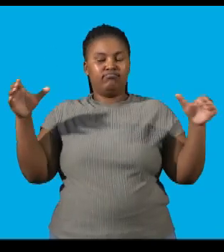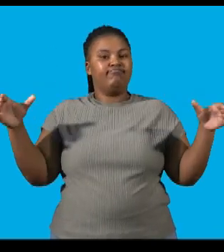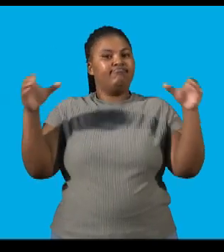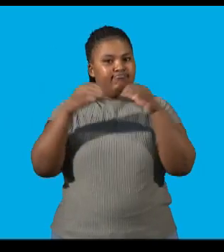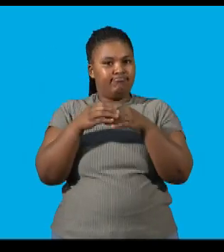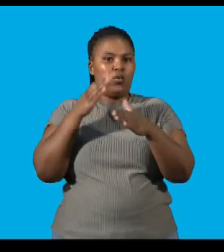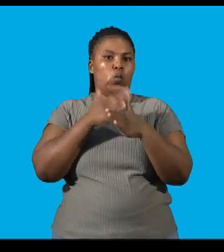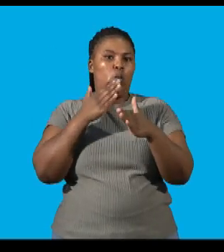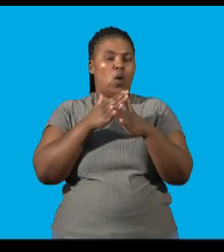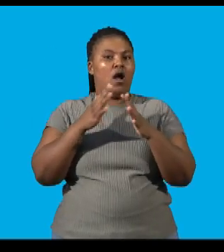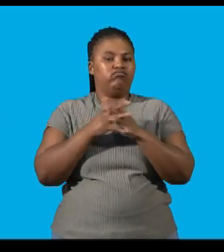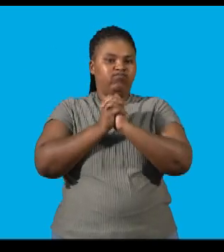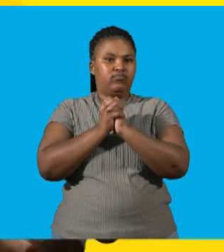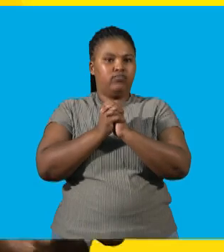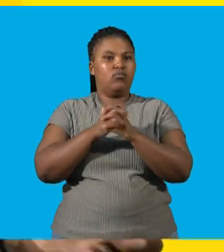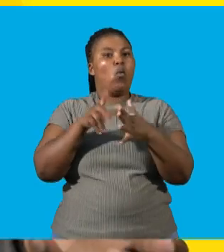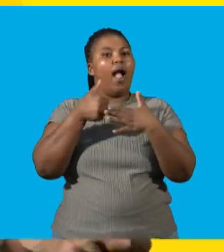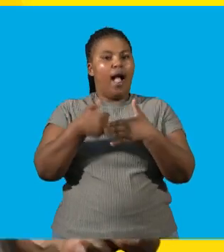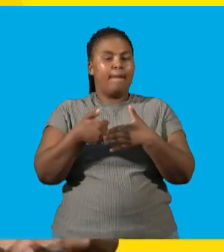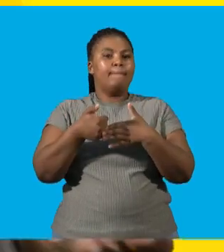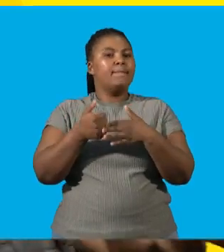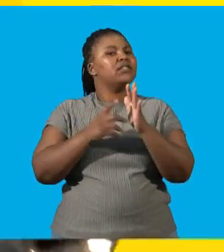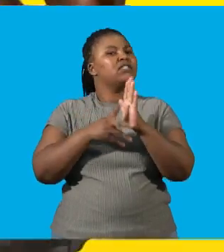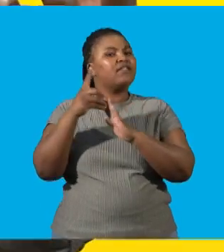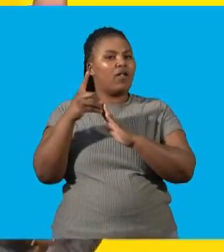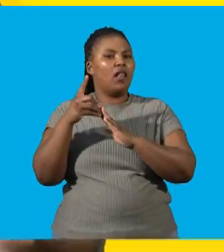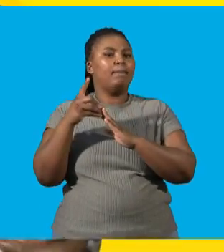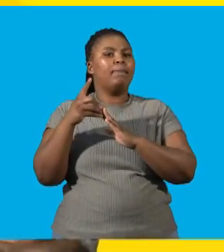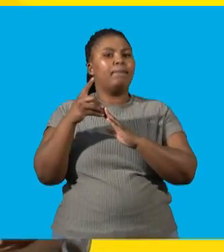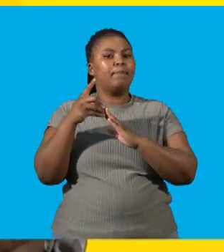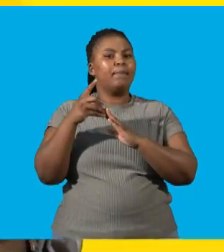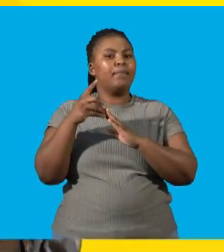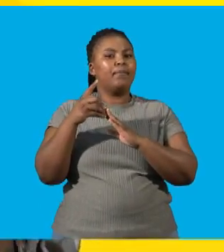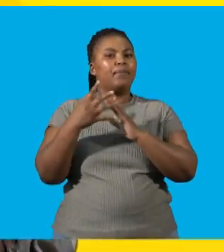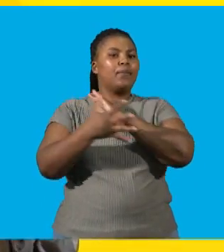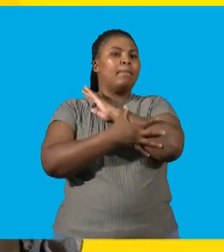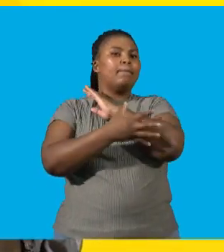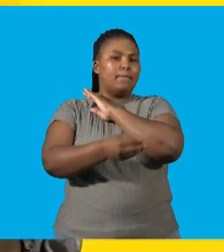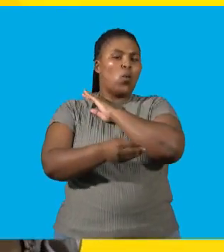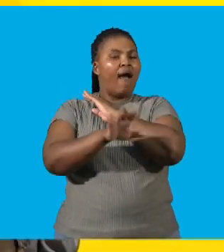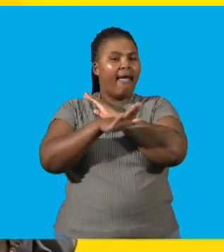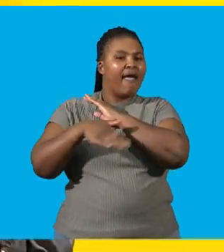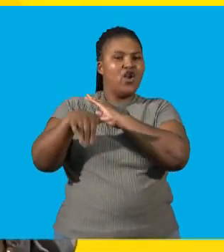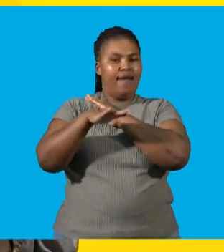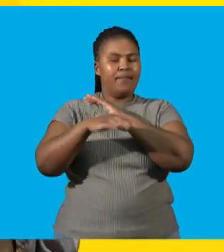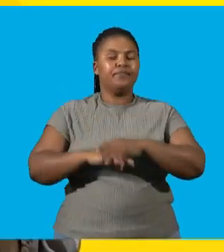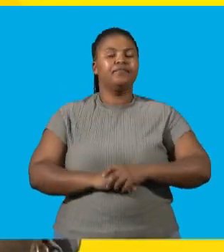private sector, which actually helps to develop the poor